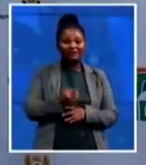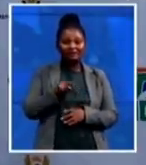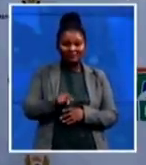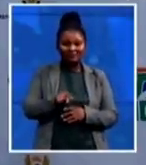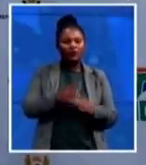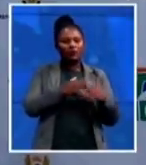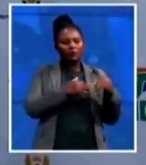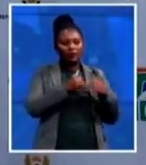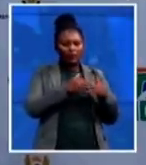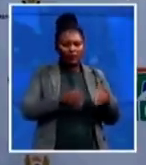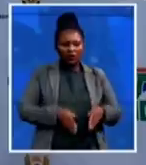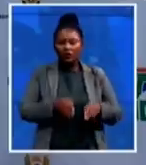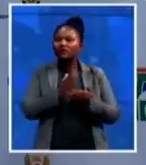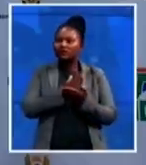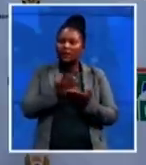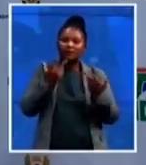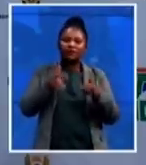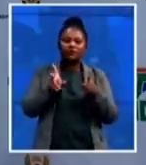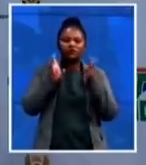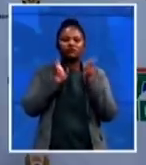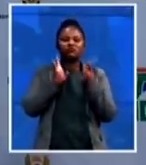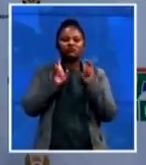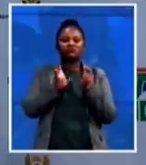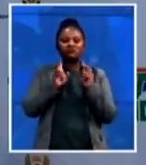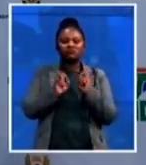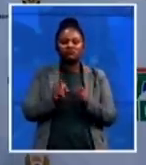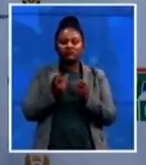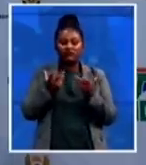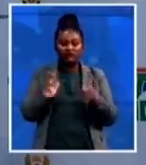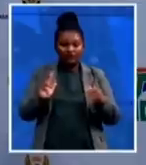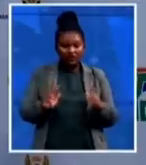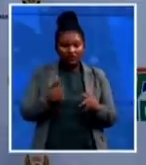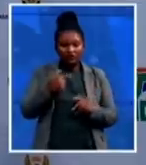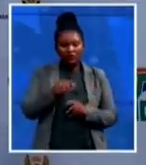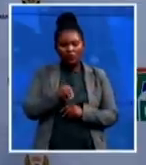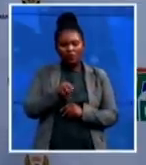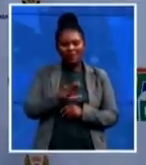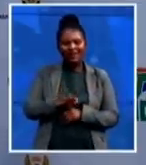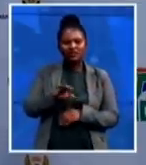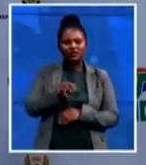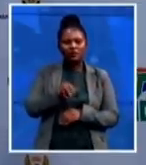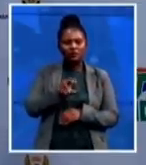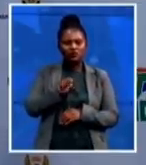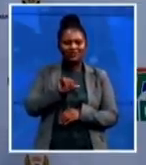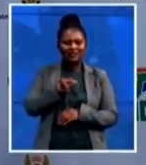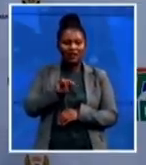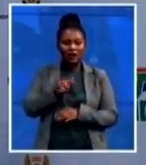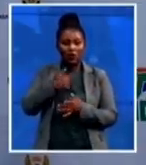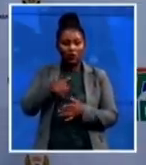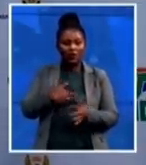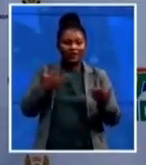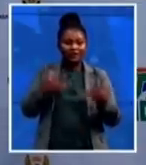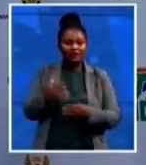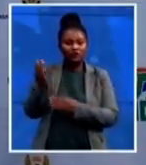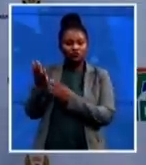I think Pelani was part of that, in Musina, where we show the major infrastructure intervention, which was